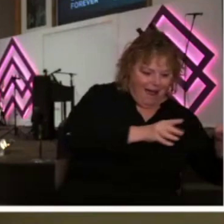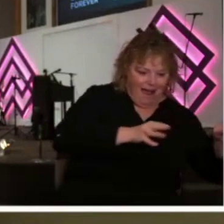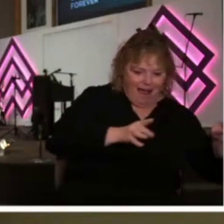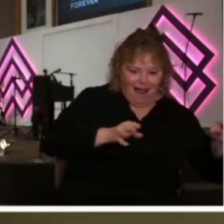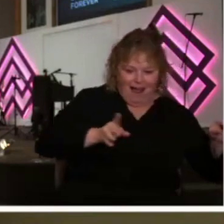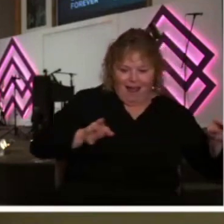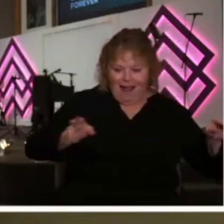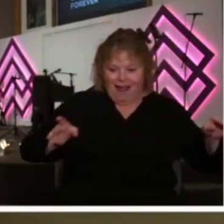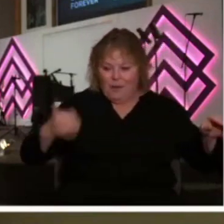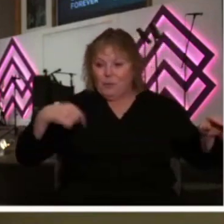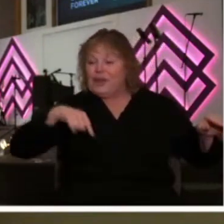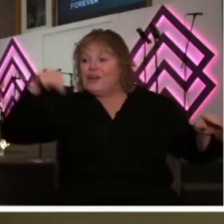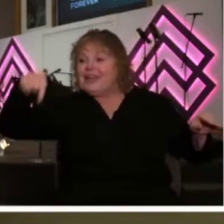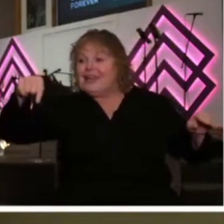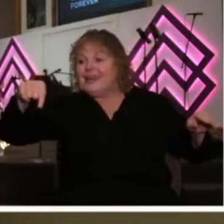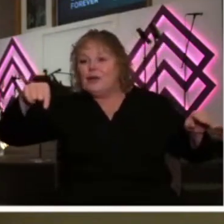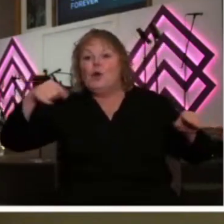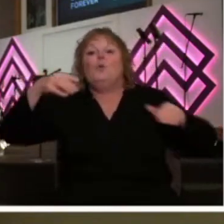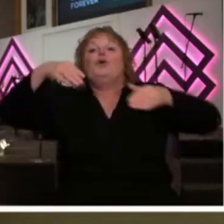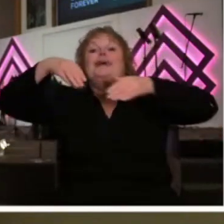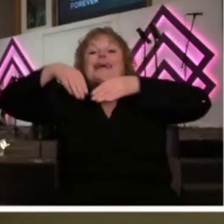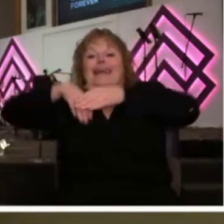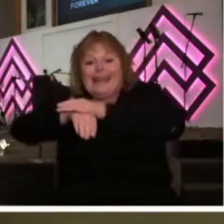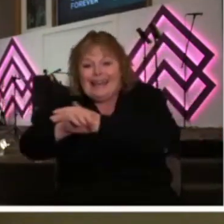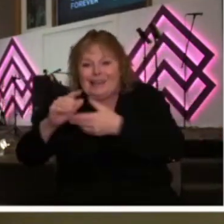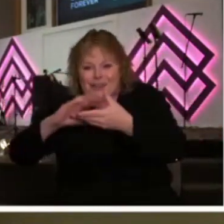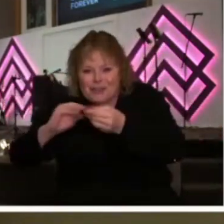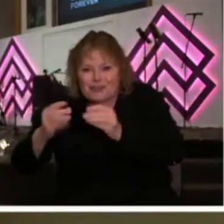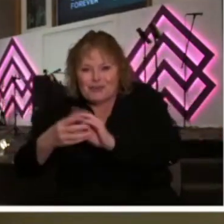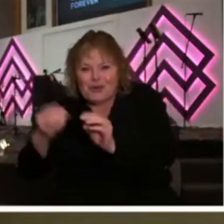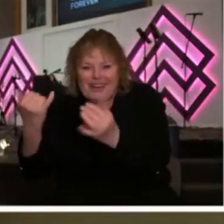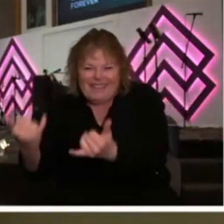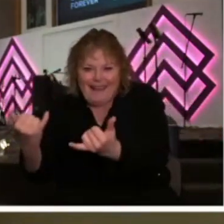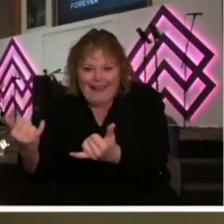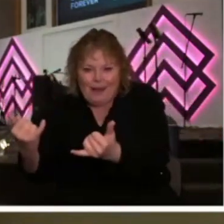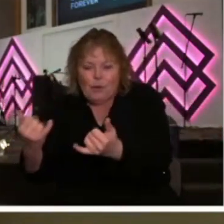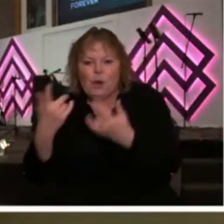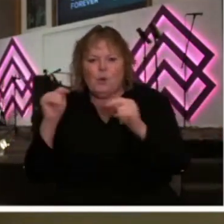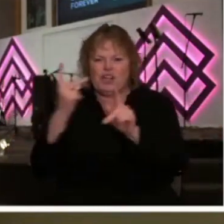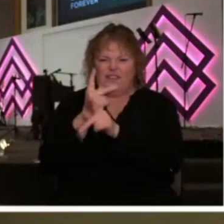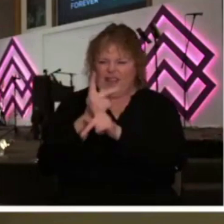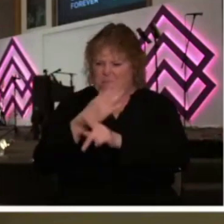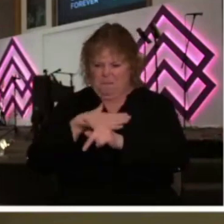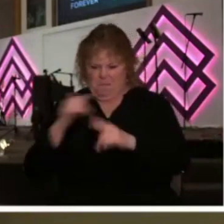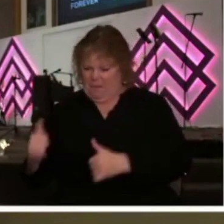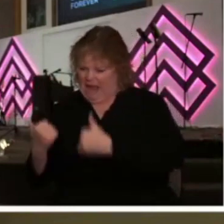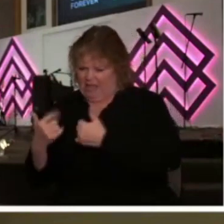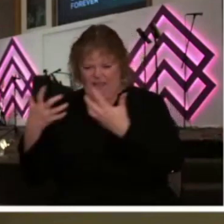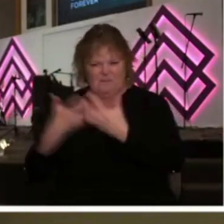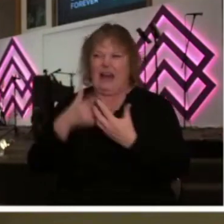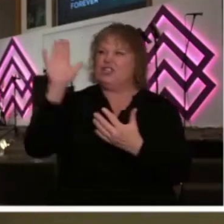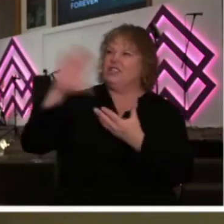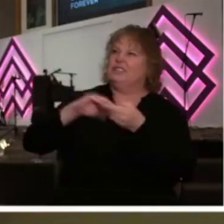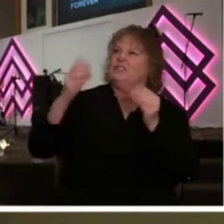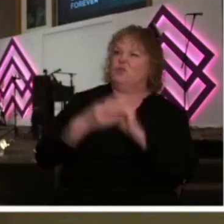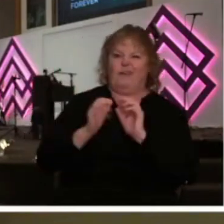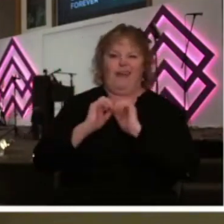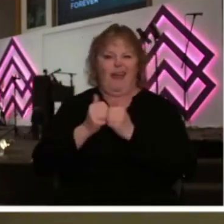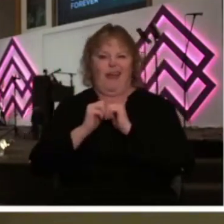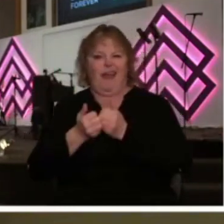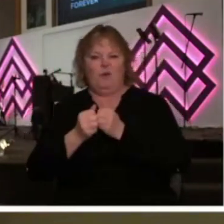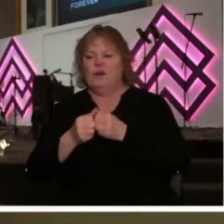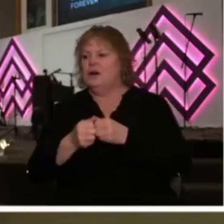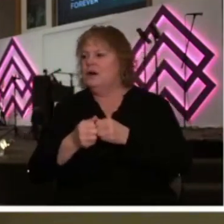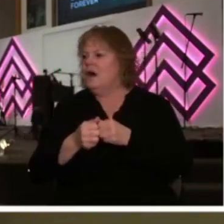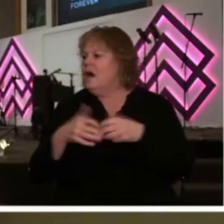And oftentimes we try to see where our life fits into this, and we try to make this about us, and life is so hard